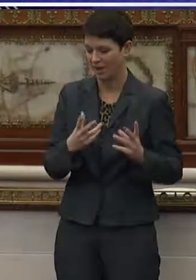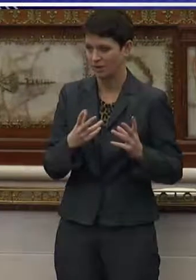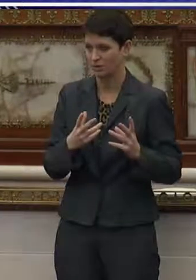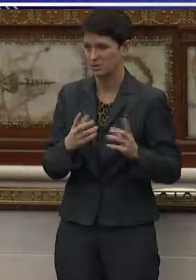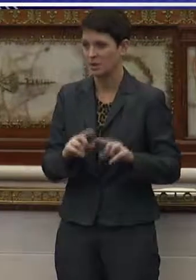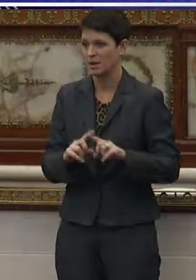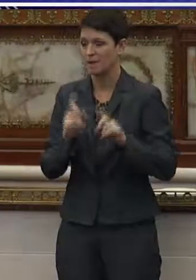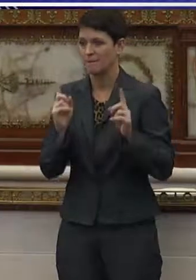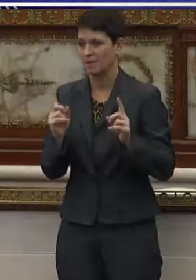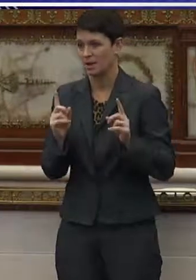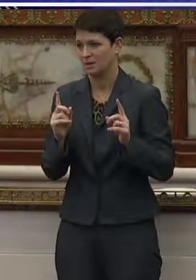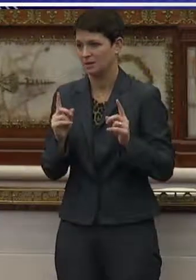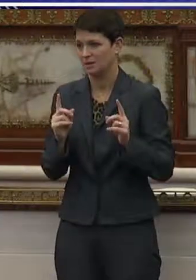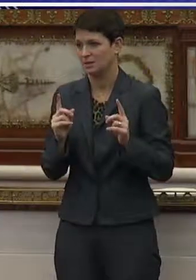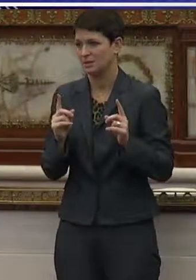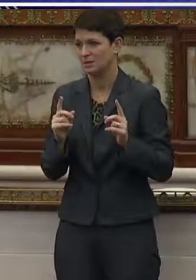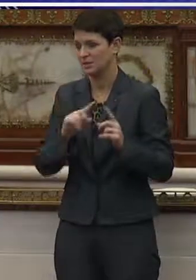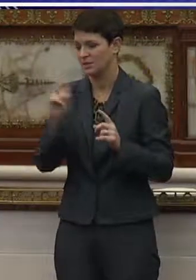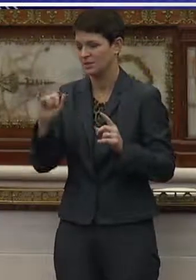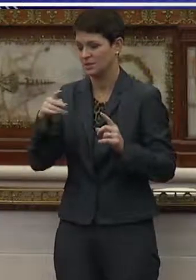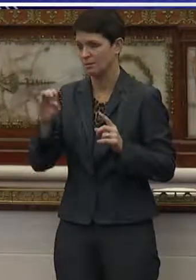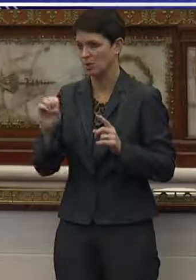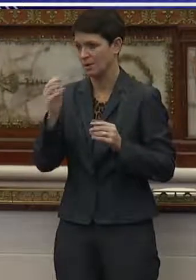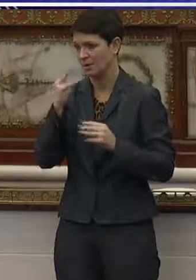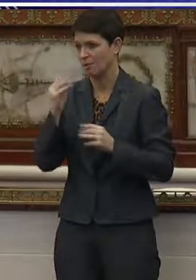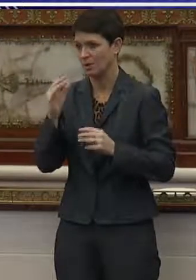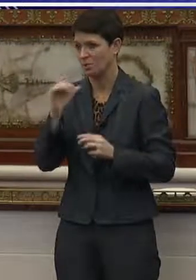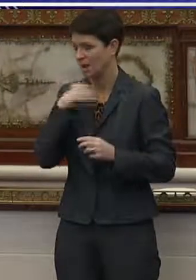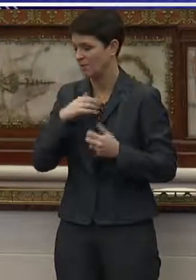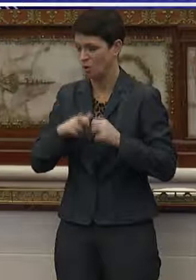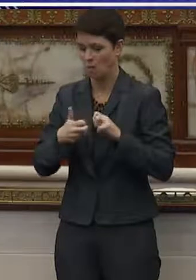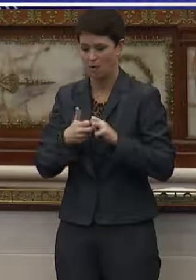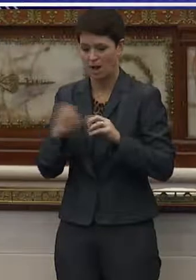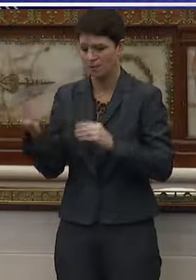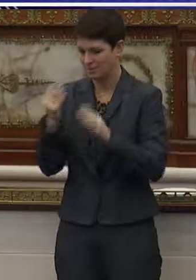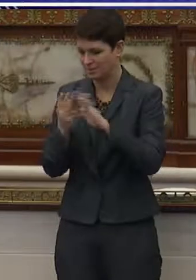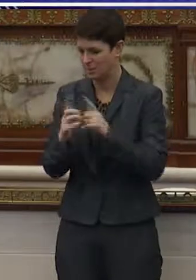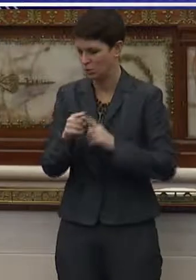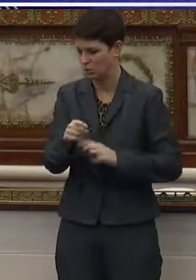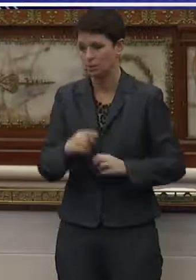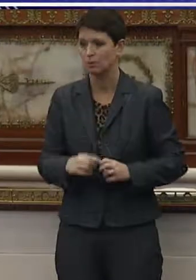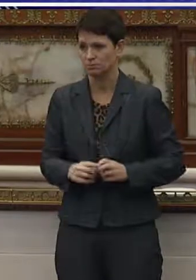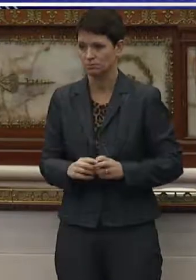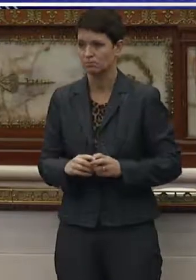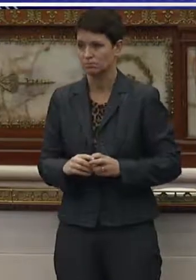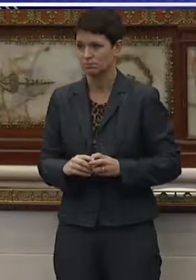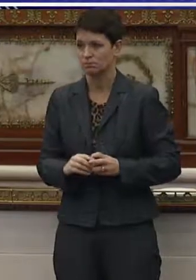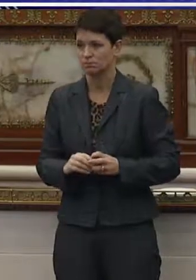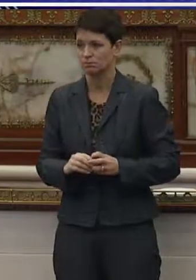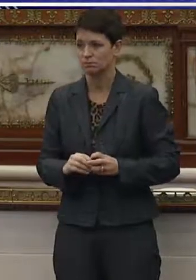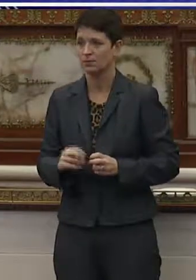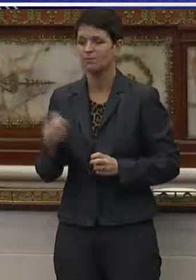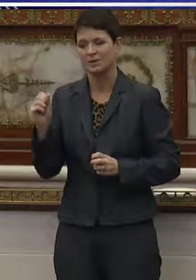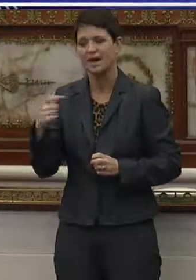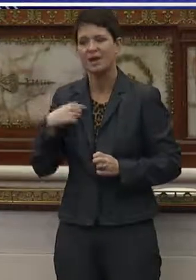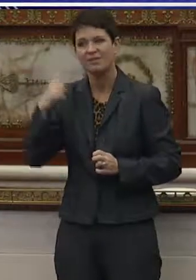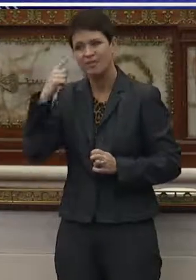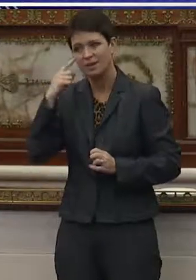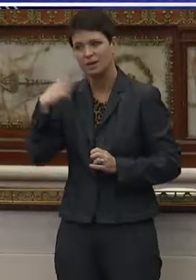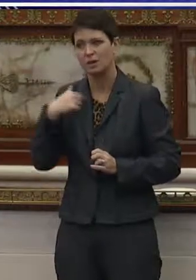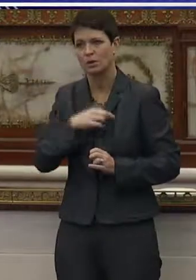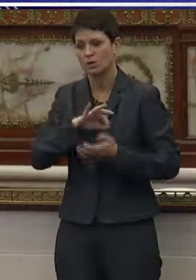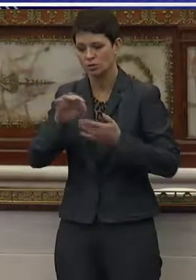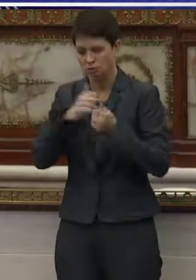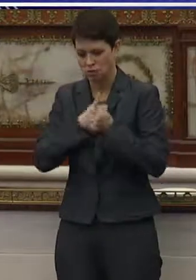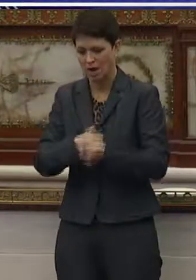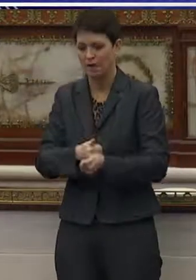But the zip code information itself, I have no problem with getting that over there. Okay. Yeah, I think we're trying